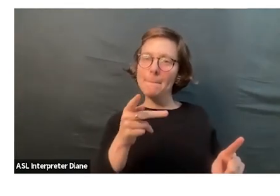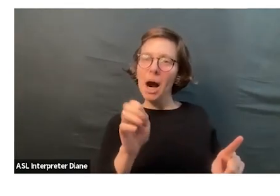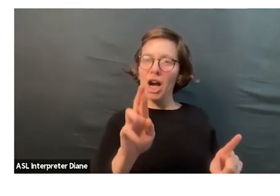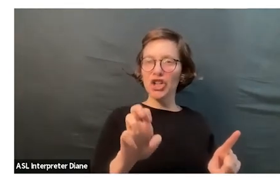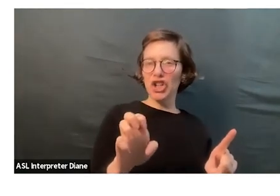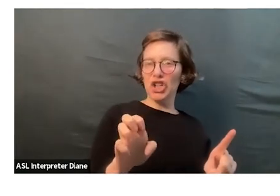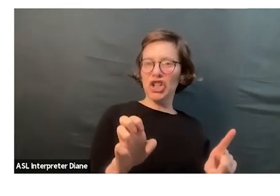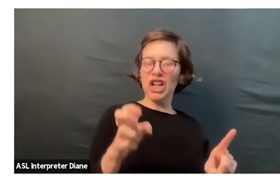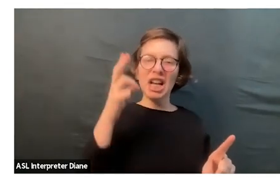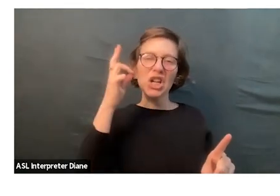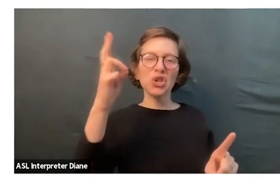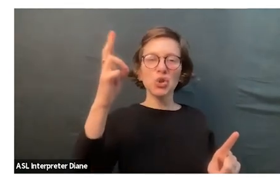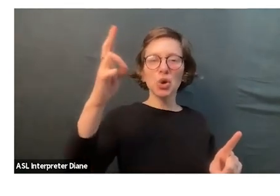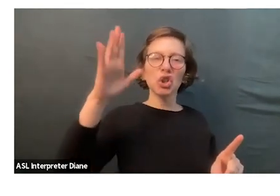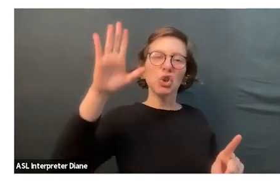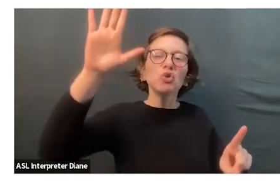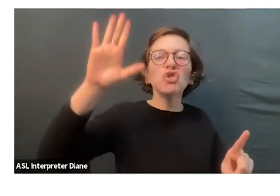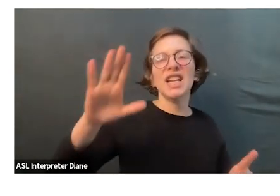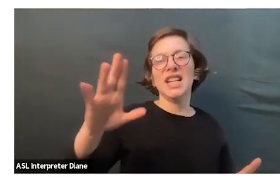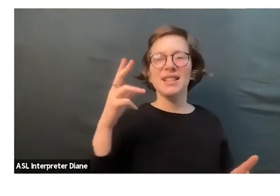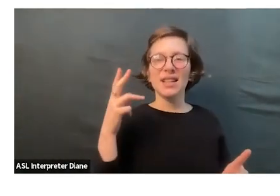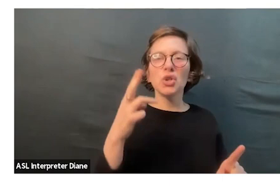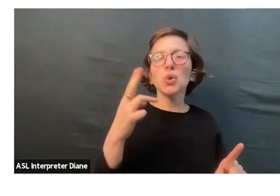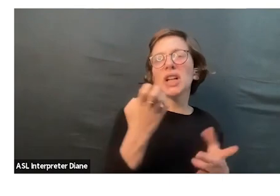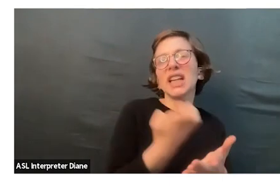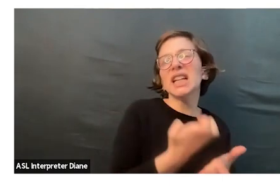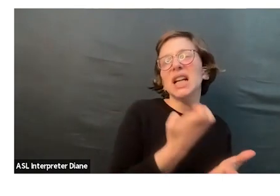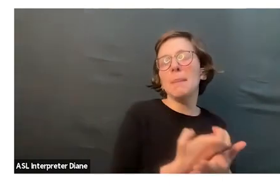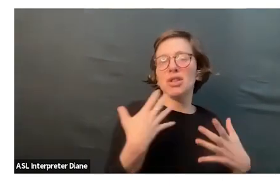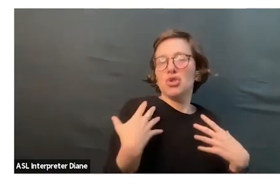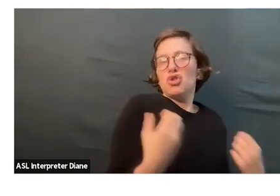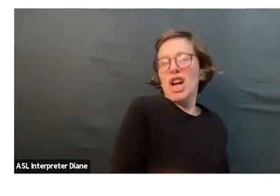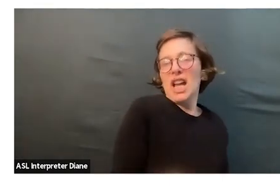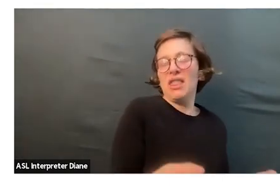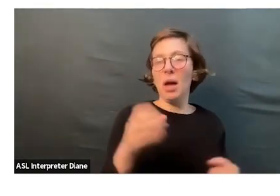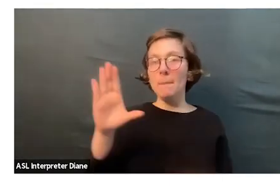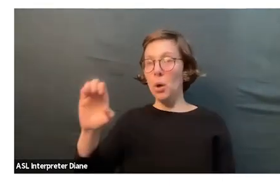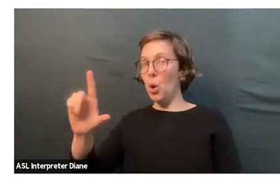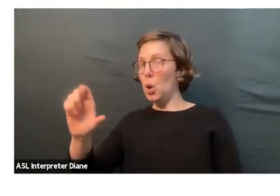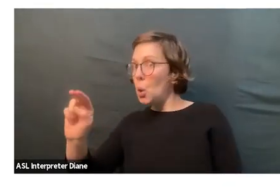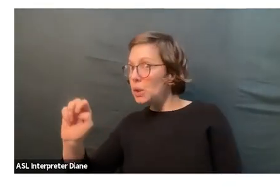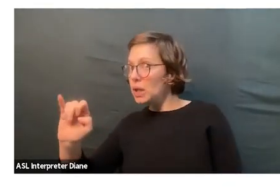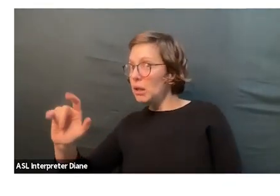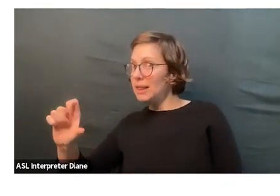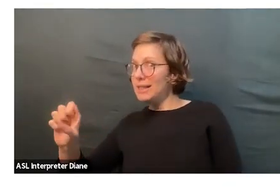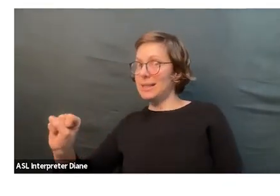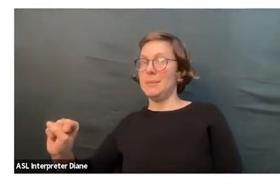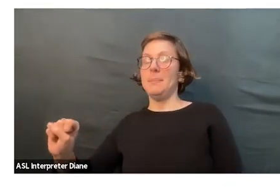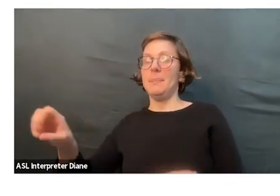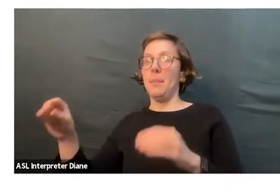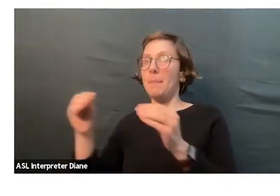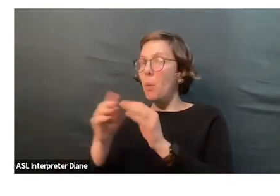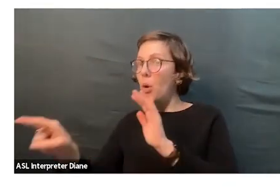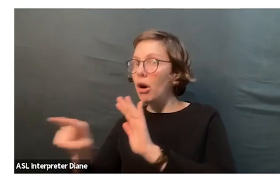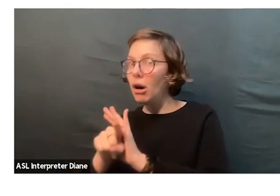in the British or French context, for instance. But we can say, for example, George Bush and the war on terror was